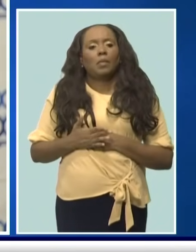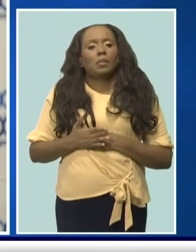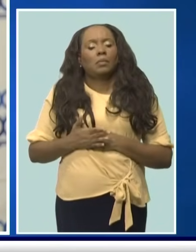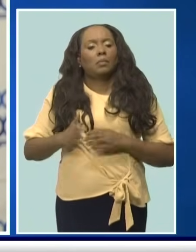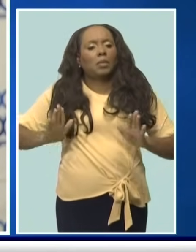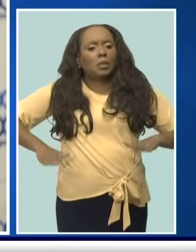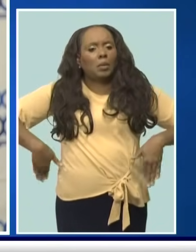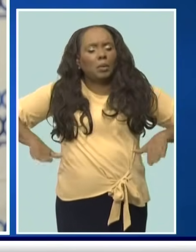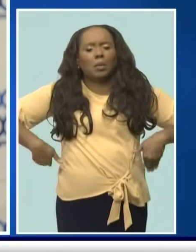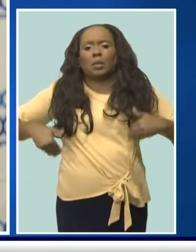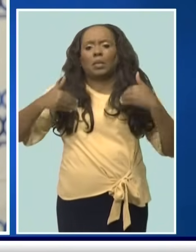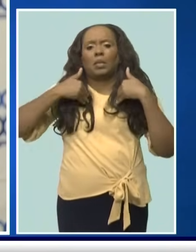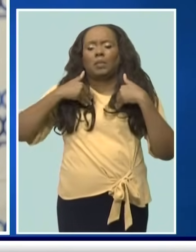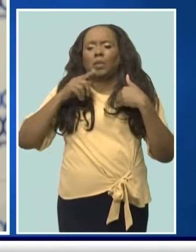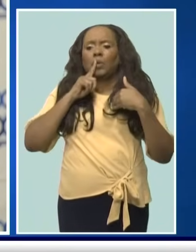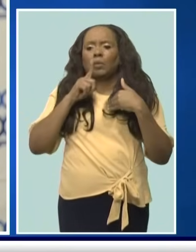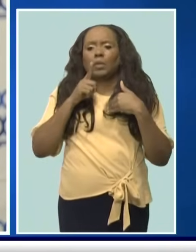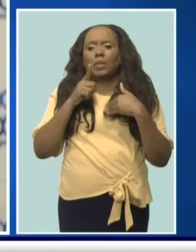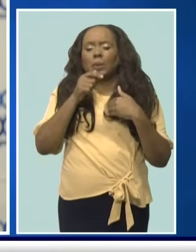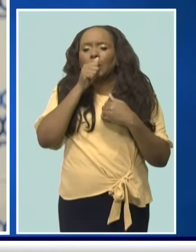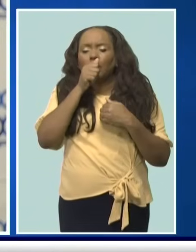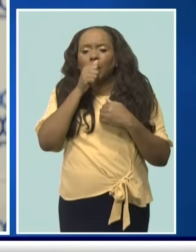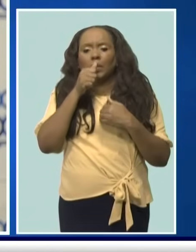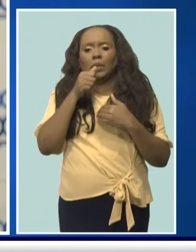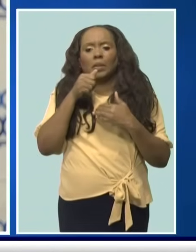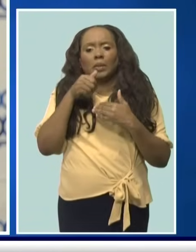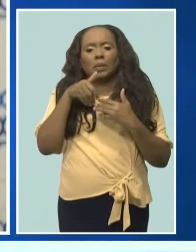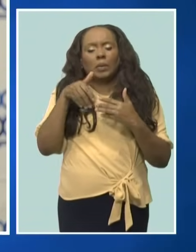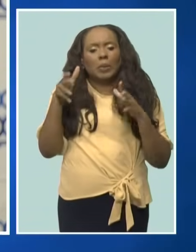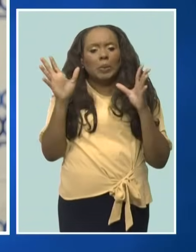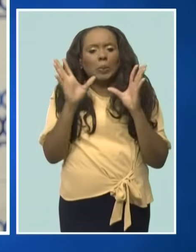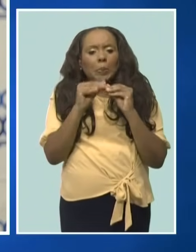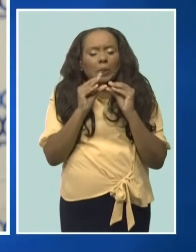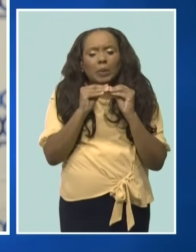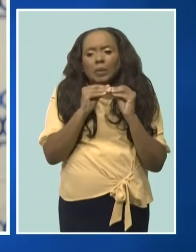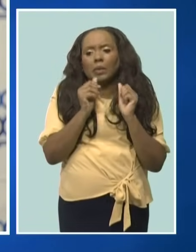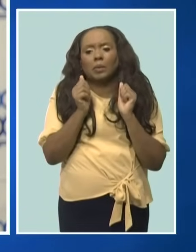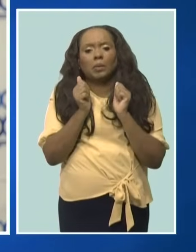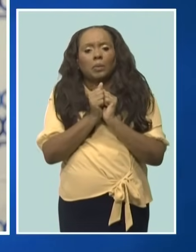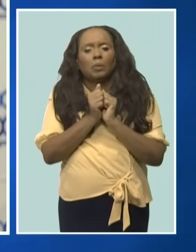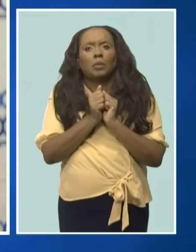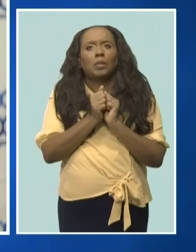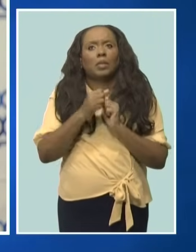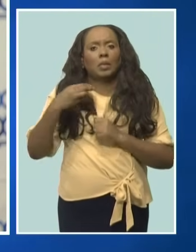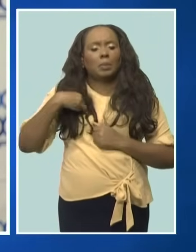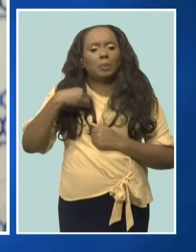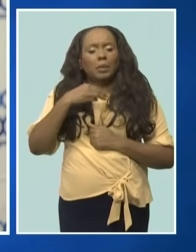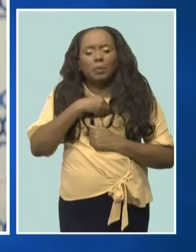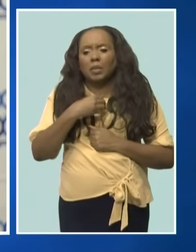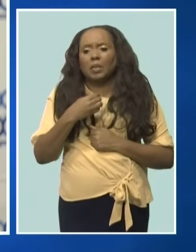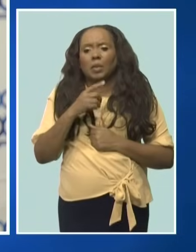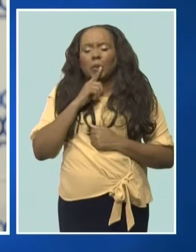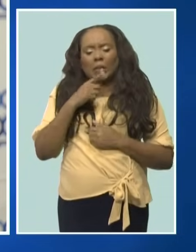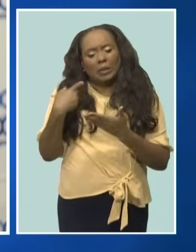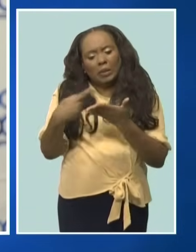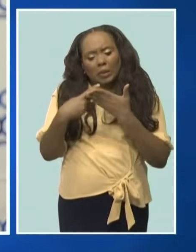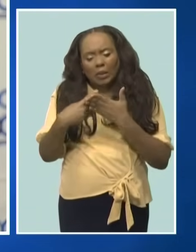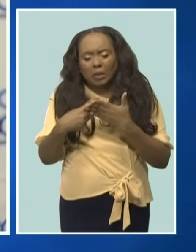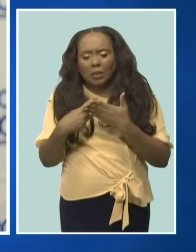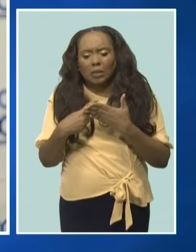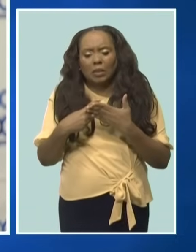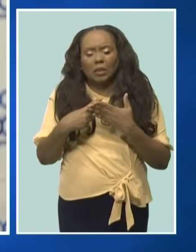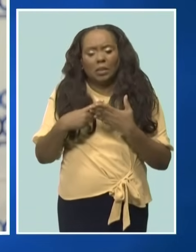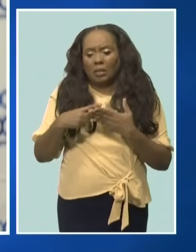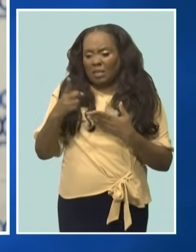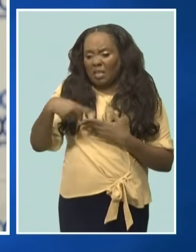leaders, the members of the chamber, to really reset and understand from them what